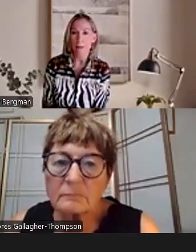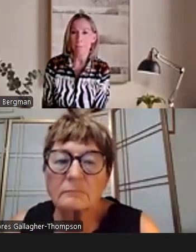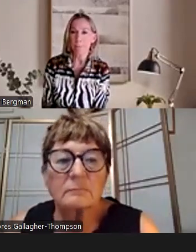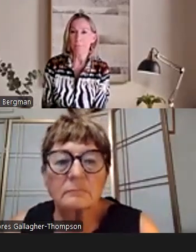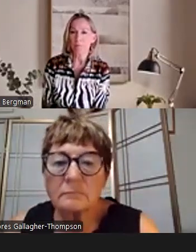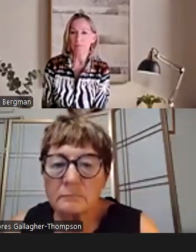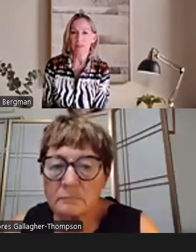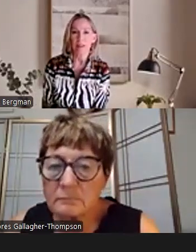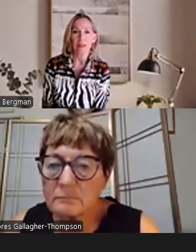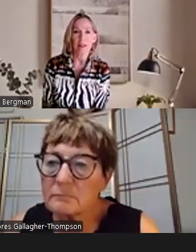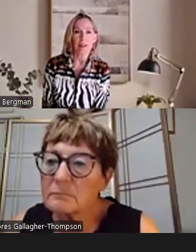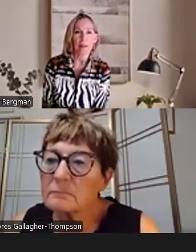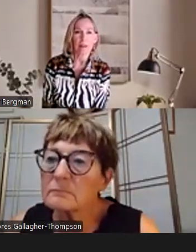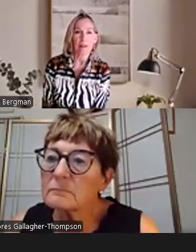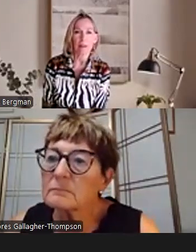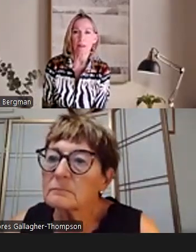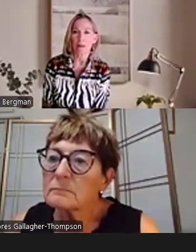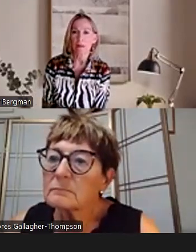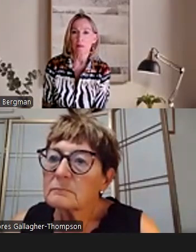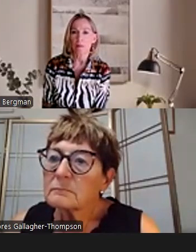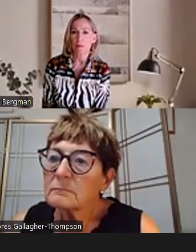Dr. Mobley?